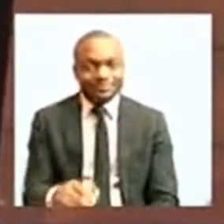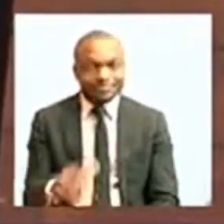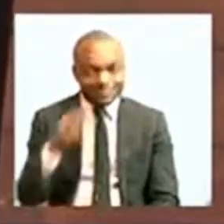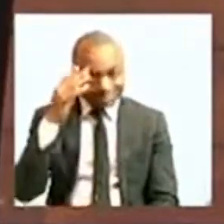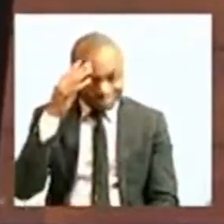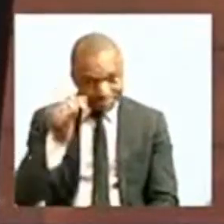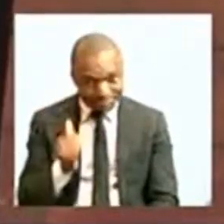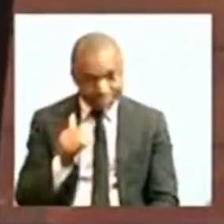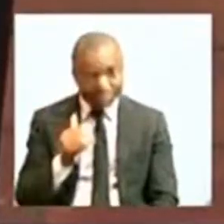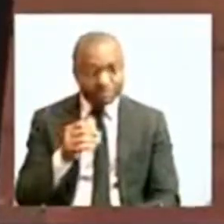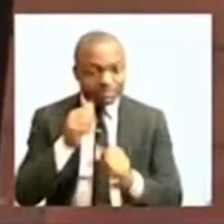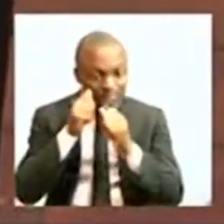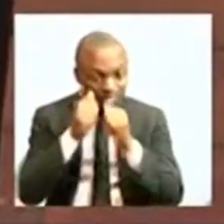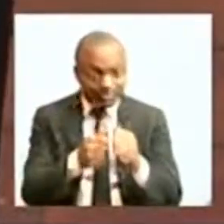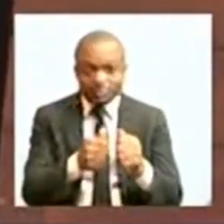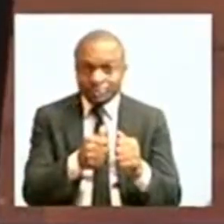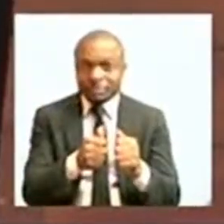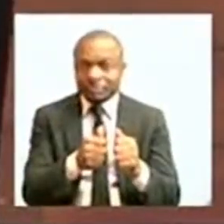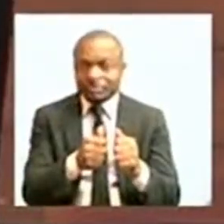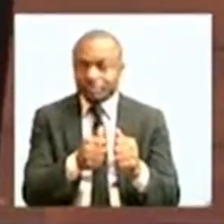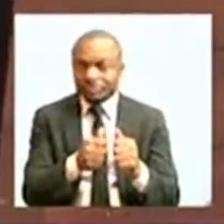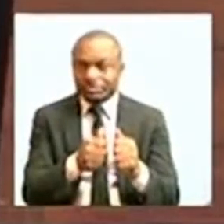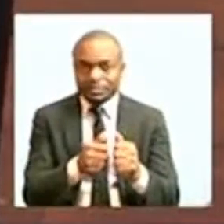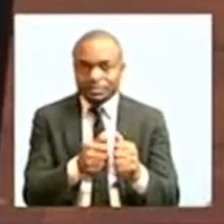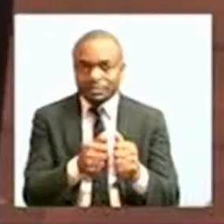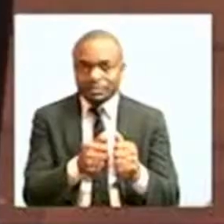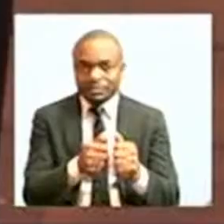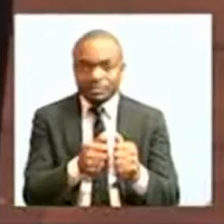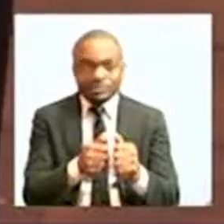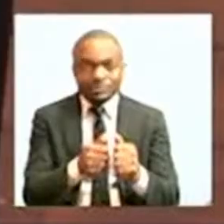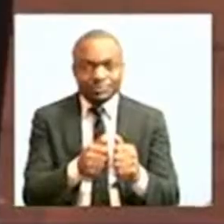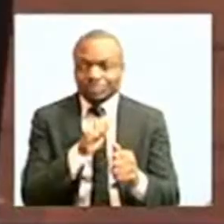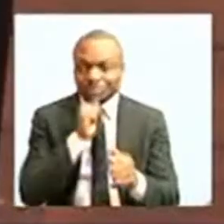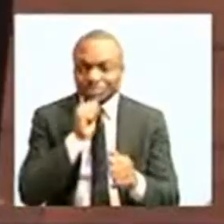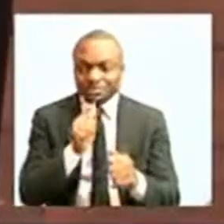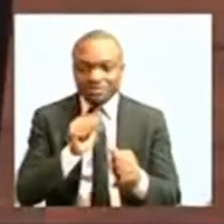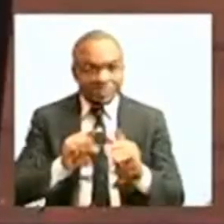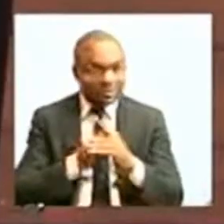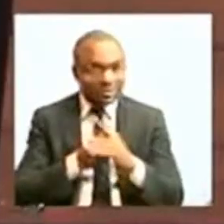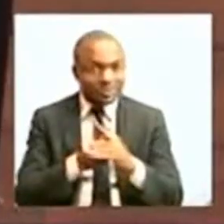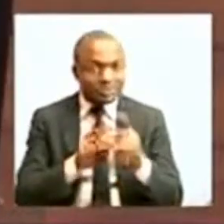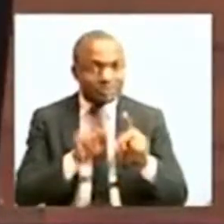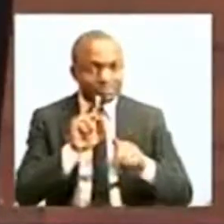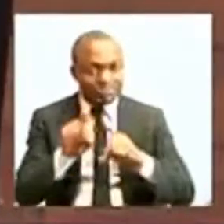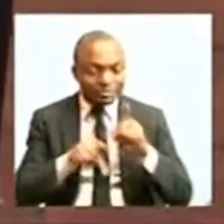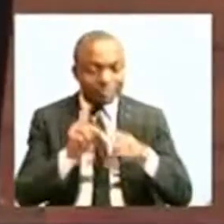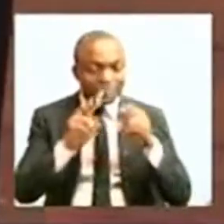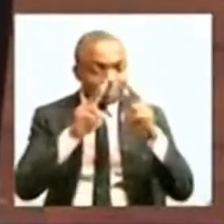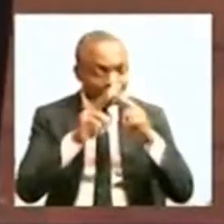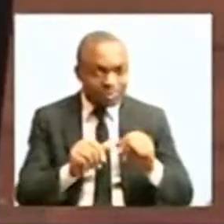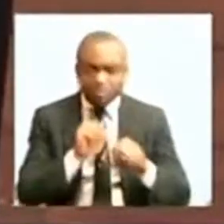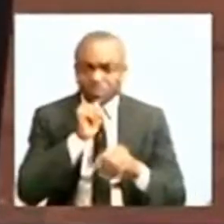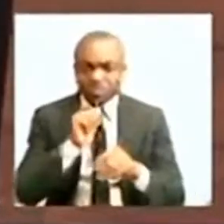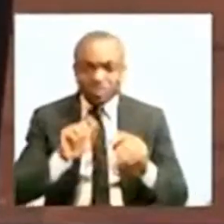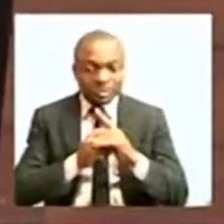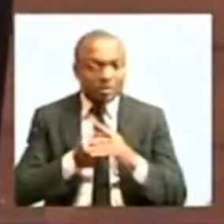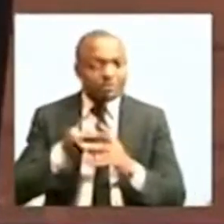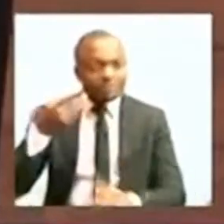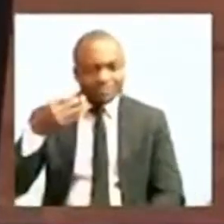because compliance, PS, should not start with our people in the villages, should not start with the